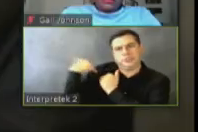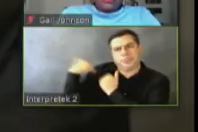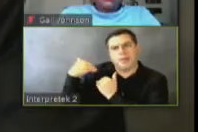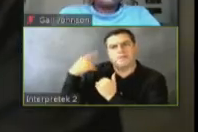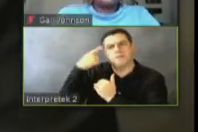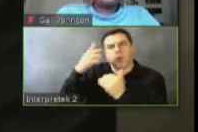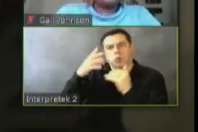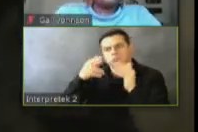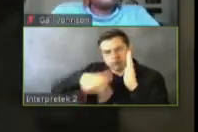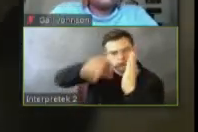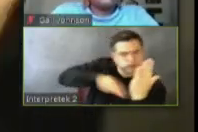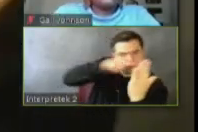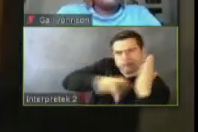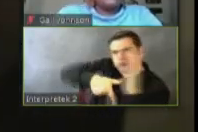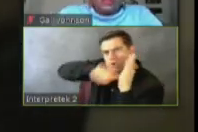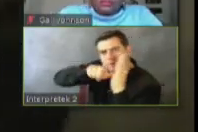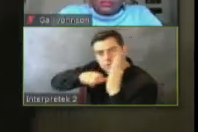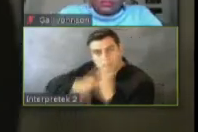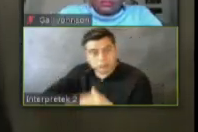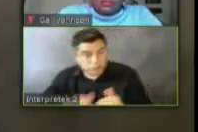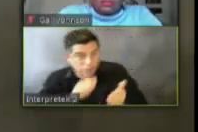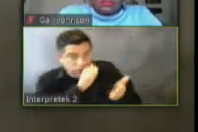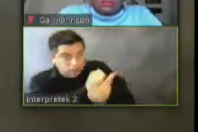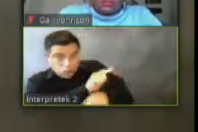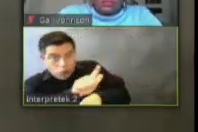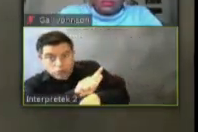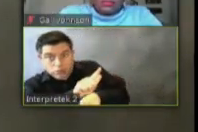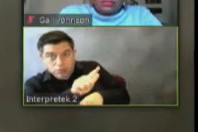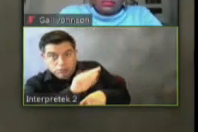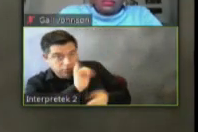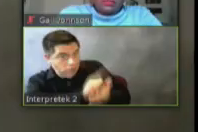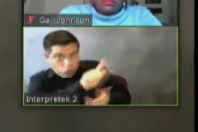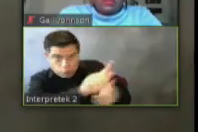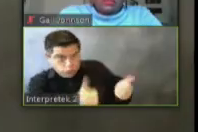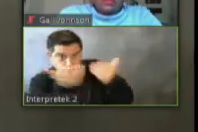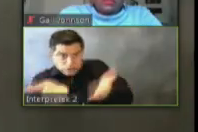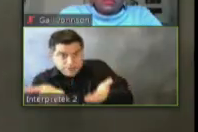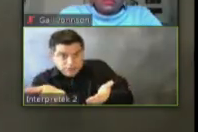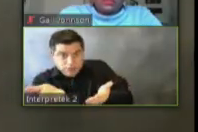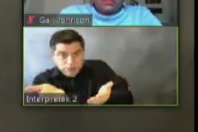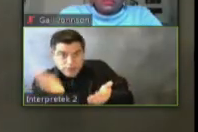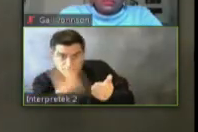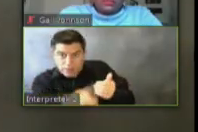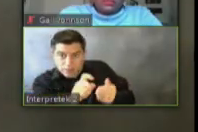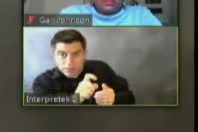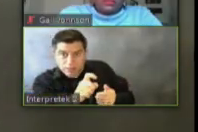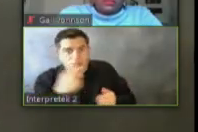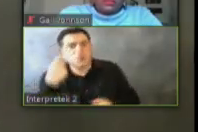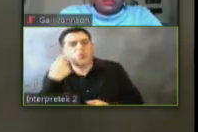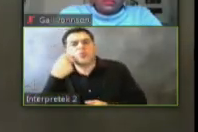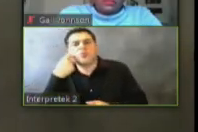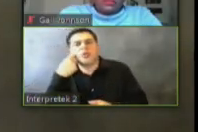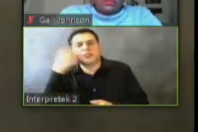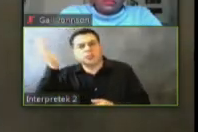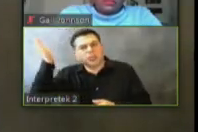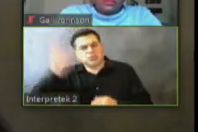And that's it? That's the only recommendation that you have? No, so that presentation we just gave was our recommendation. So,